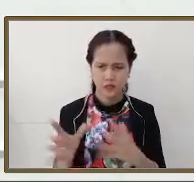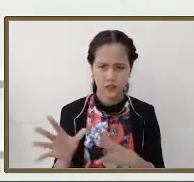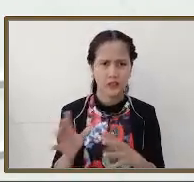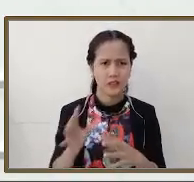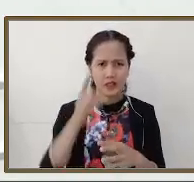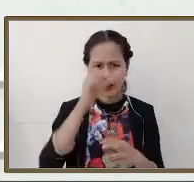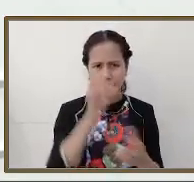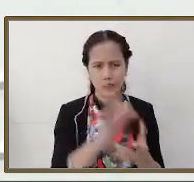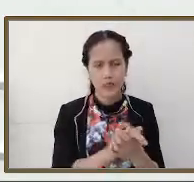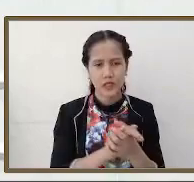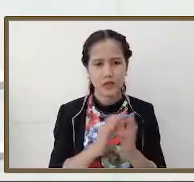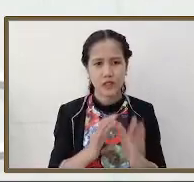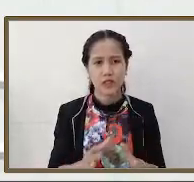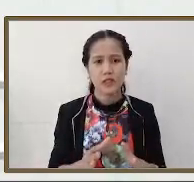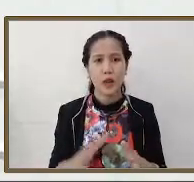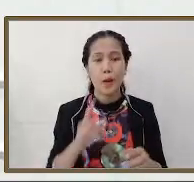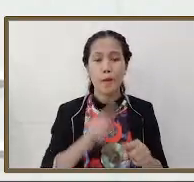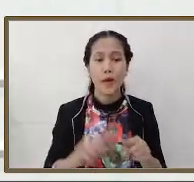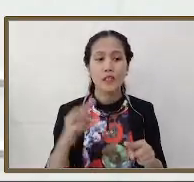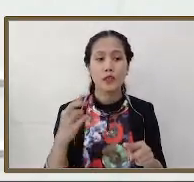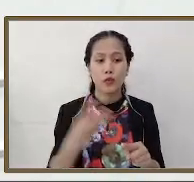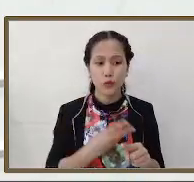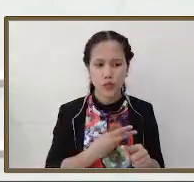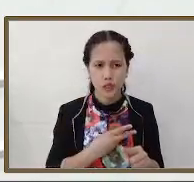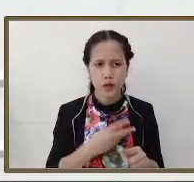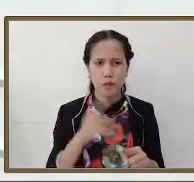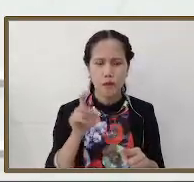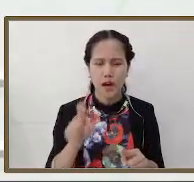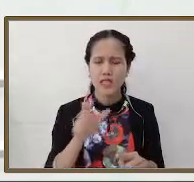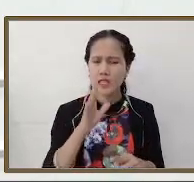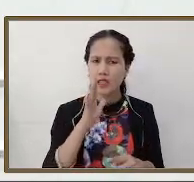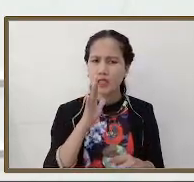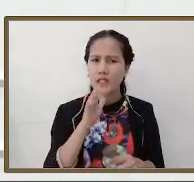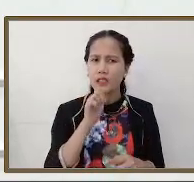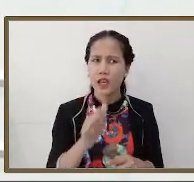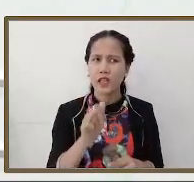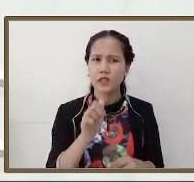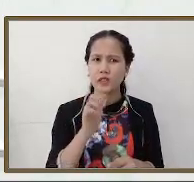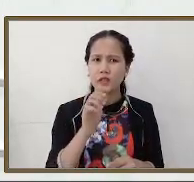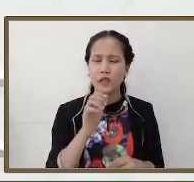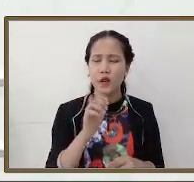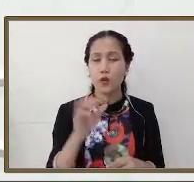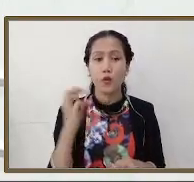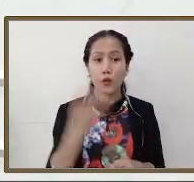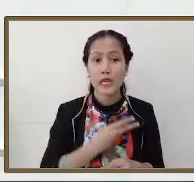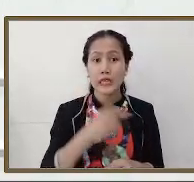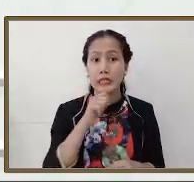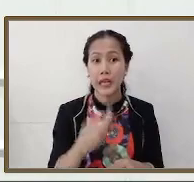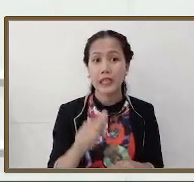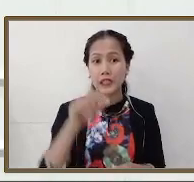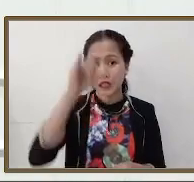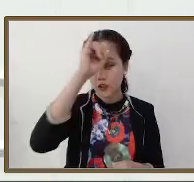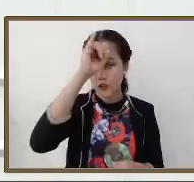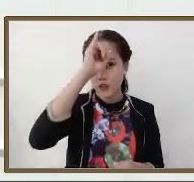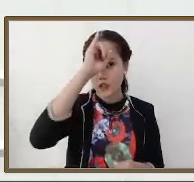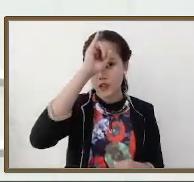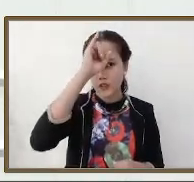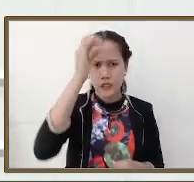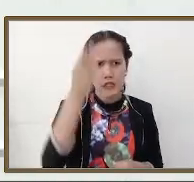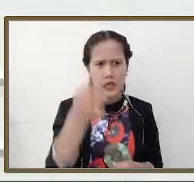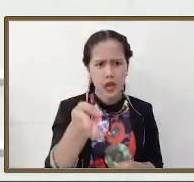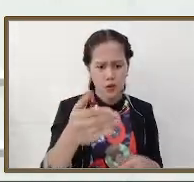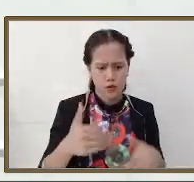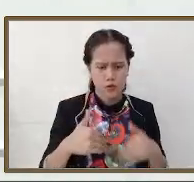are not ignorant. Do you believe that? Amen. We are not young people. You are